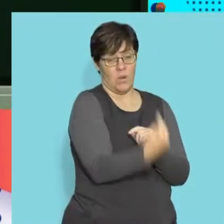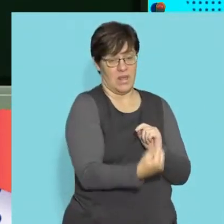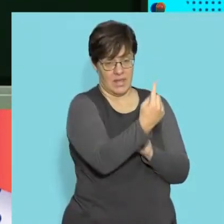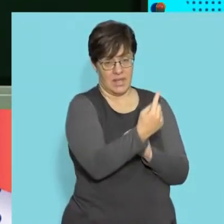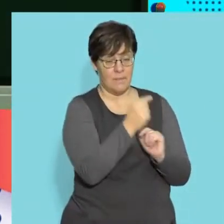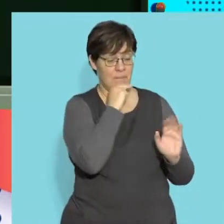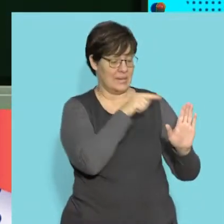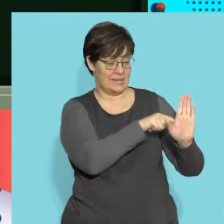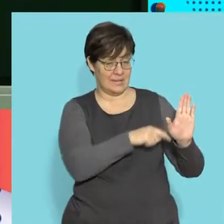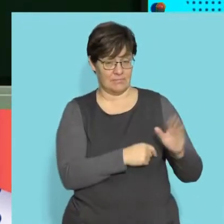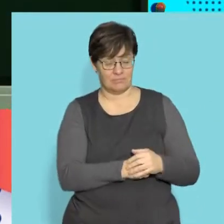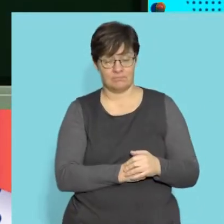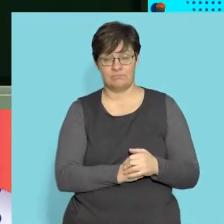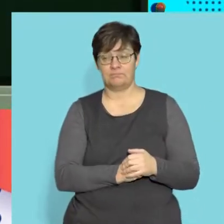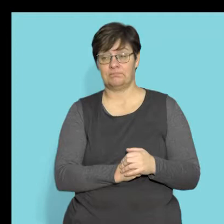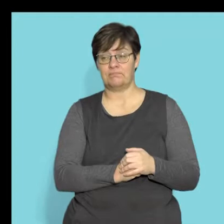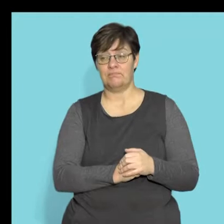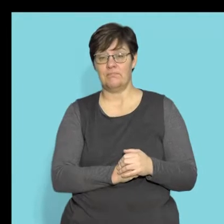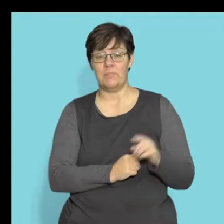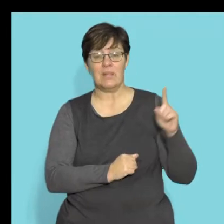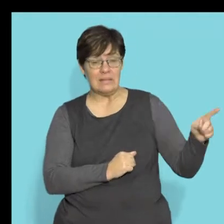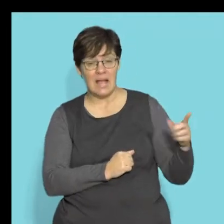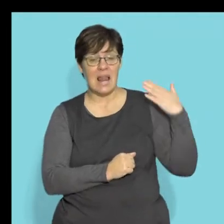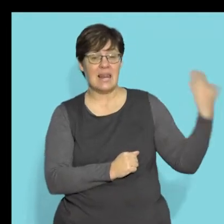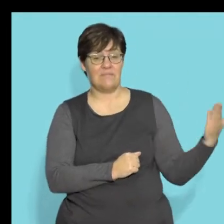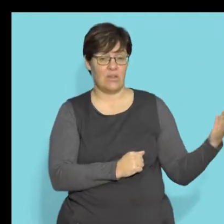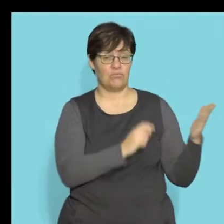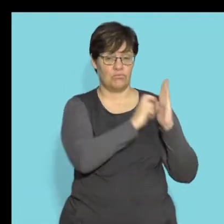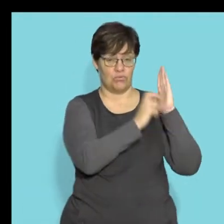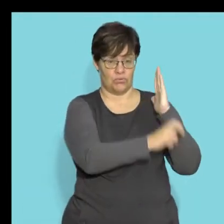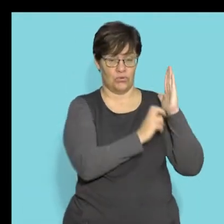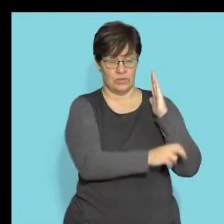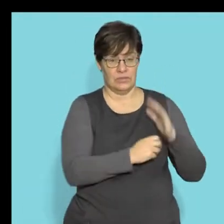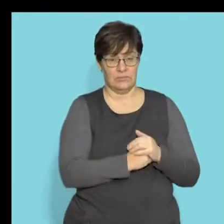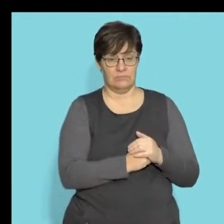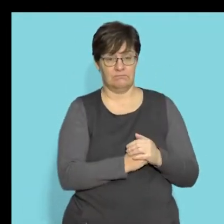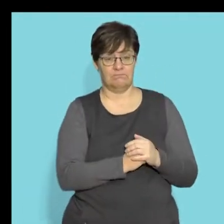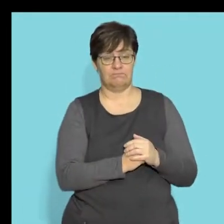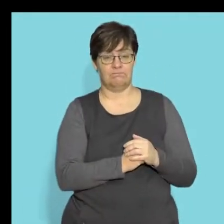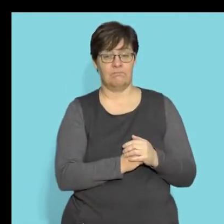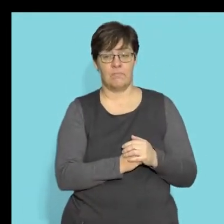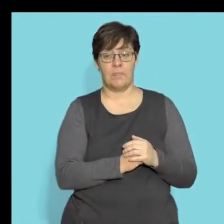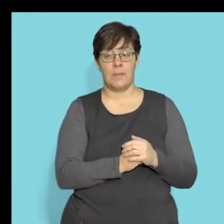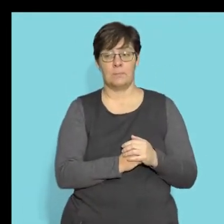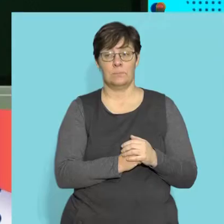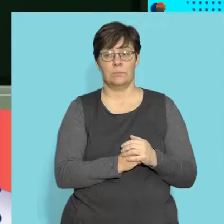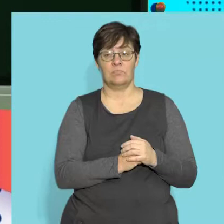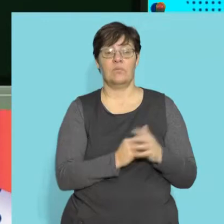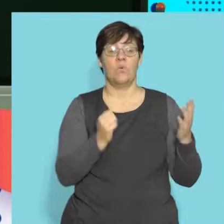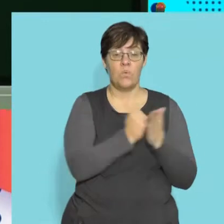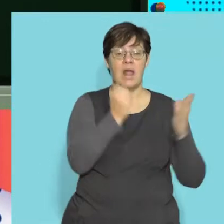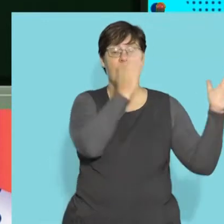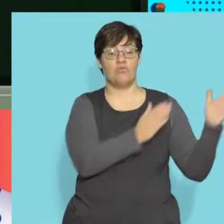see exactly how we're going to use this. So with Fleming's left-hand rule, here's the thing.